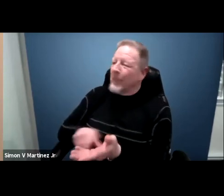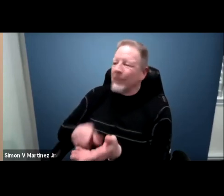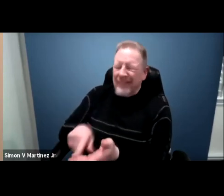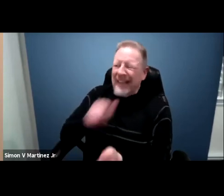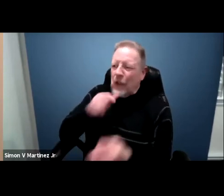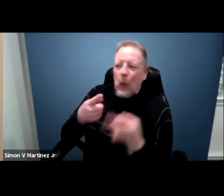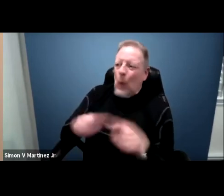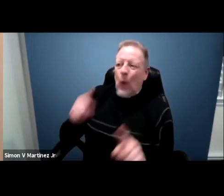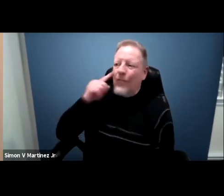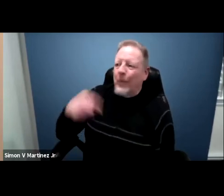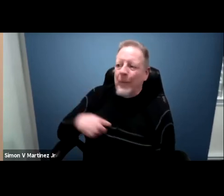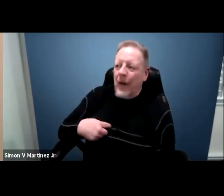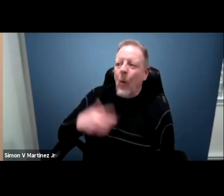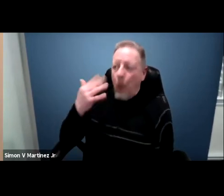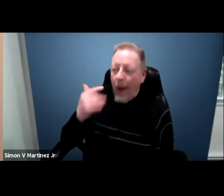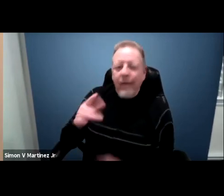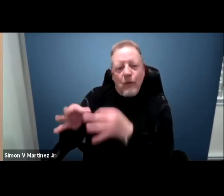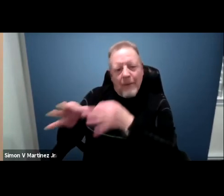disability related needs.